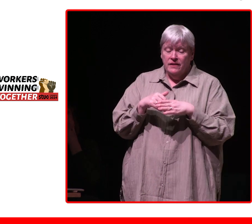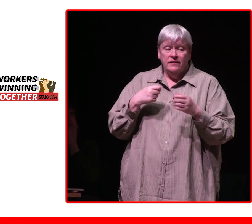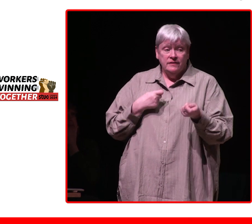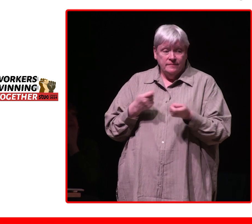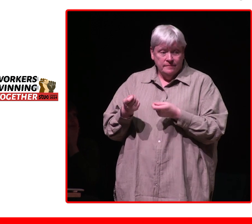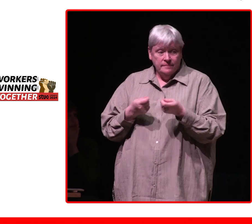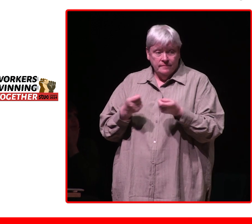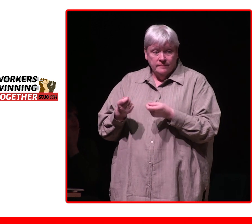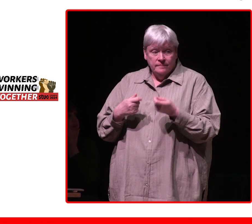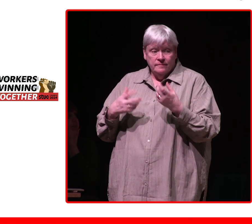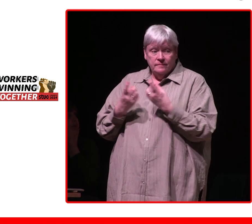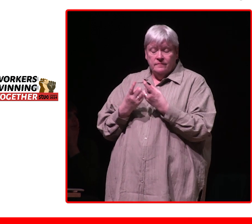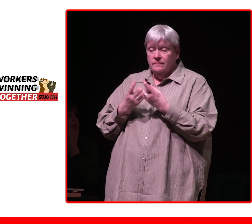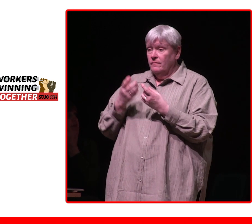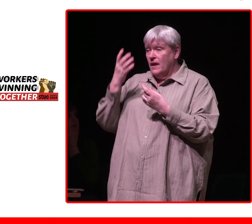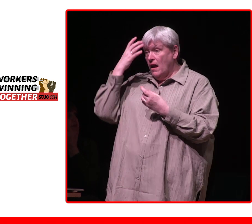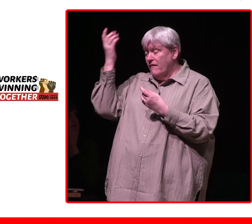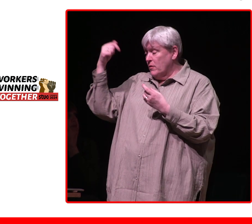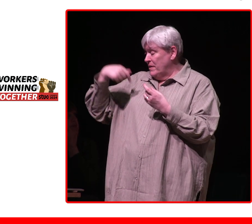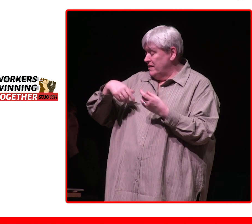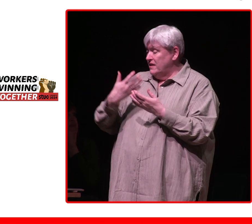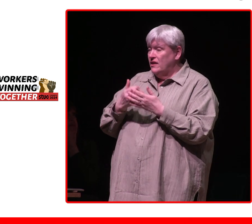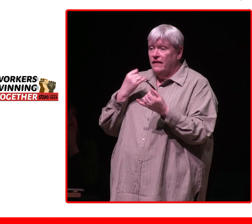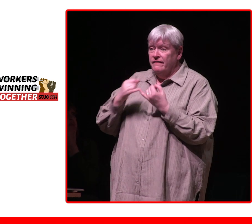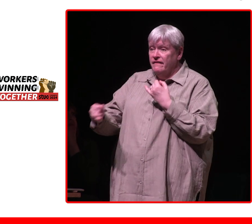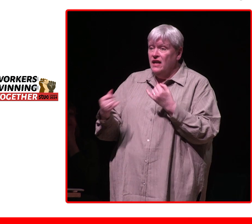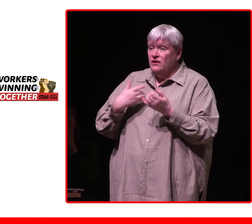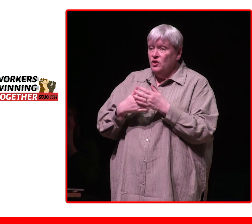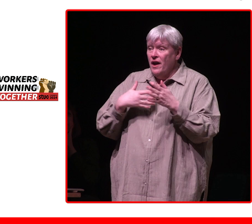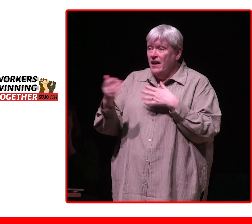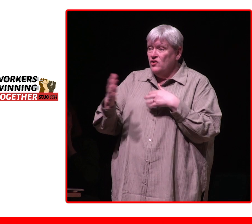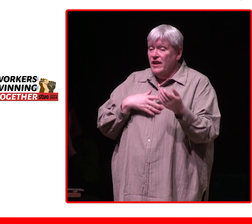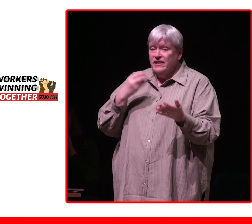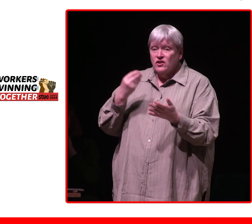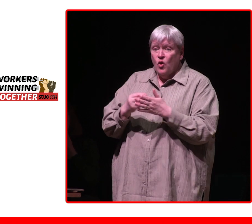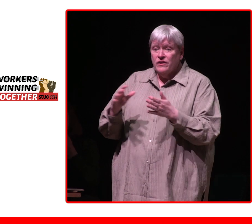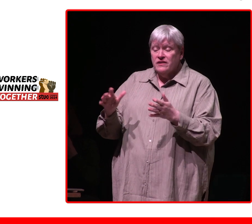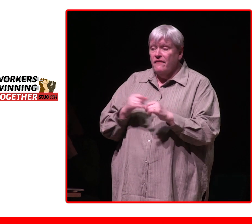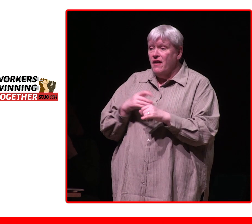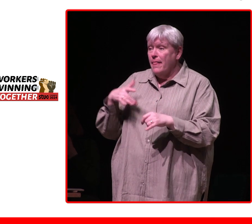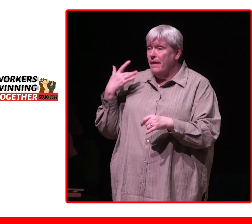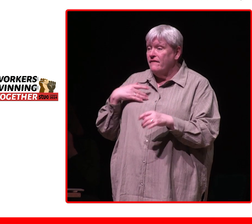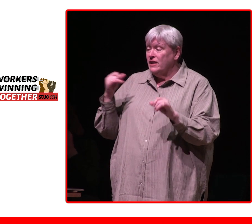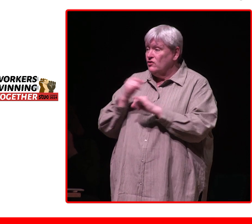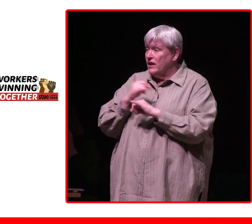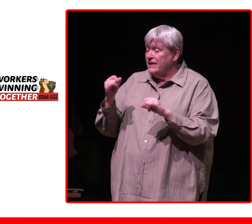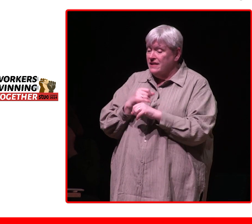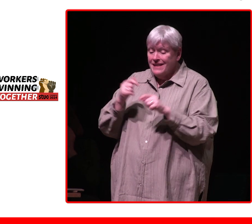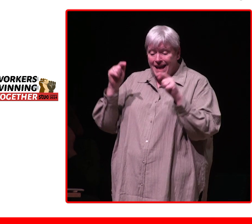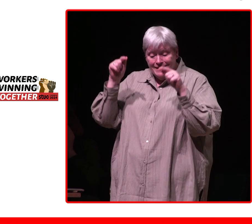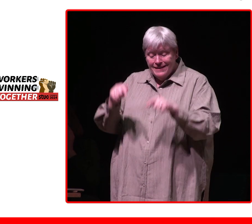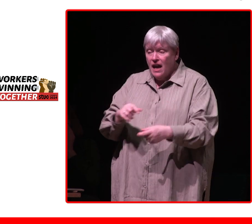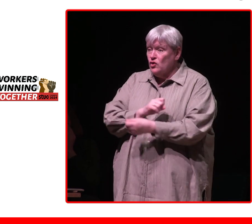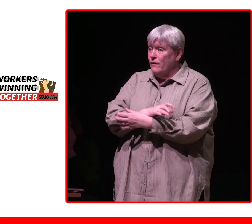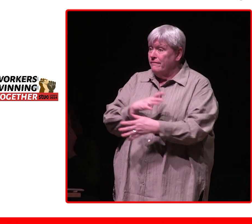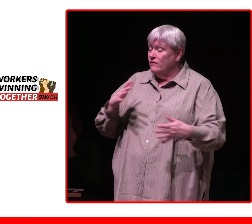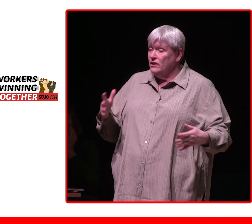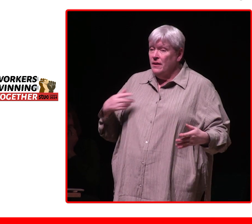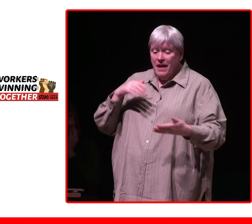whilst governments here fail to meaningfully address the cost of living crisis, attack civil liberties and the frameworks protecting